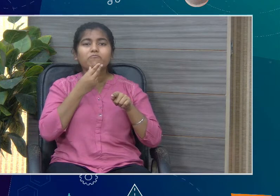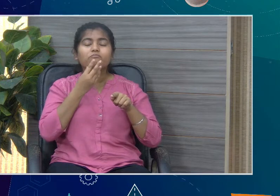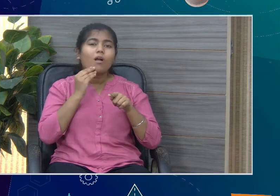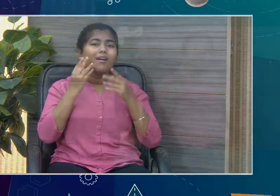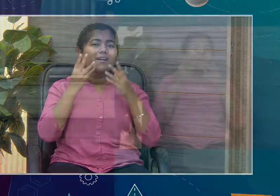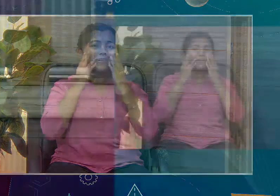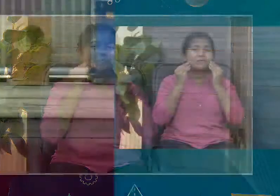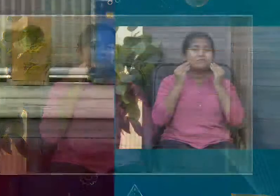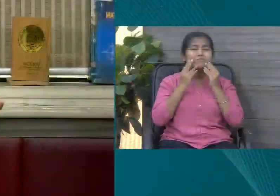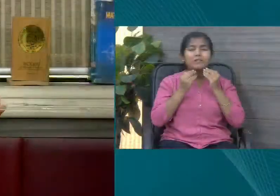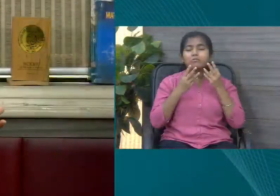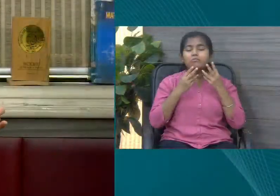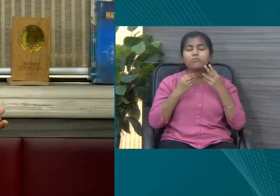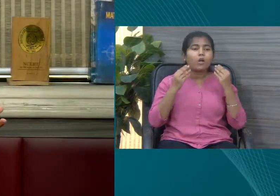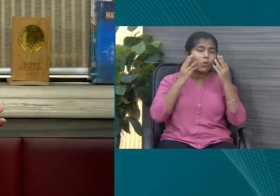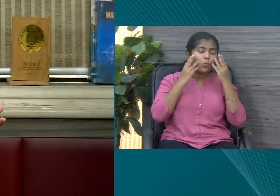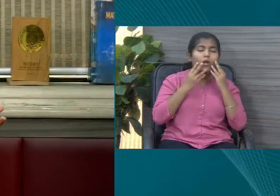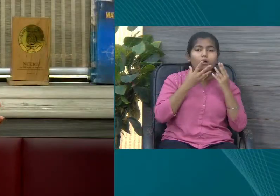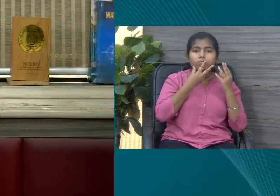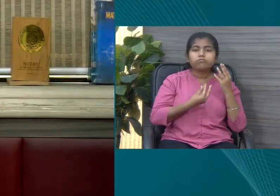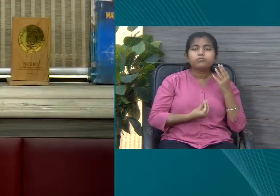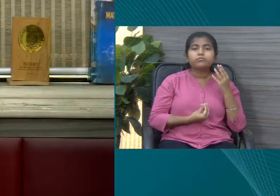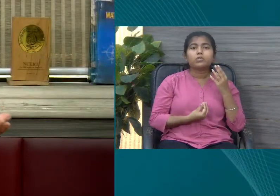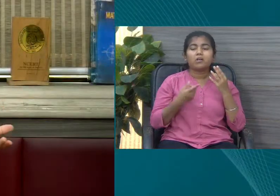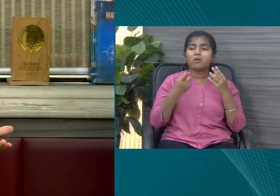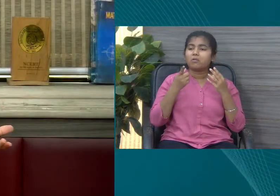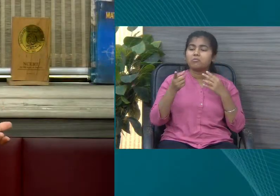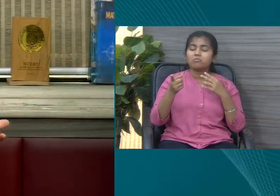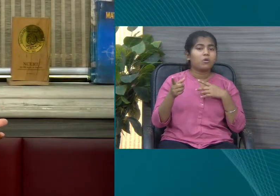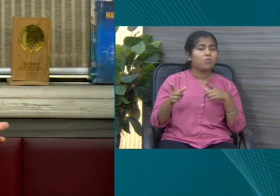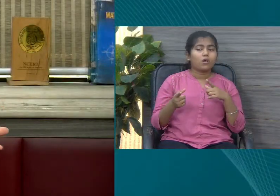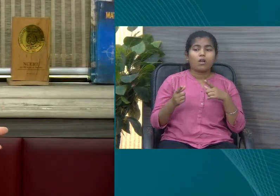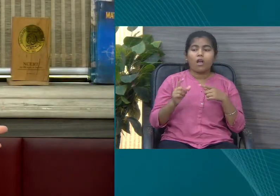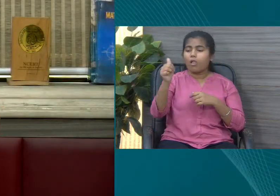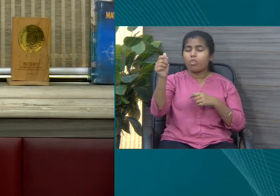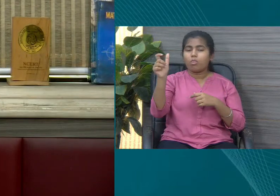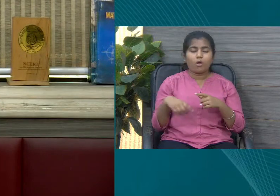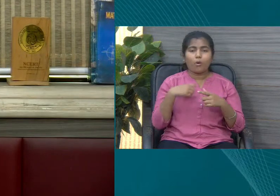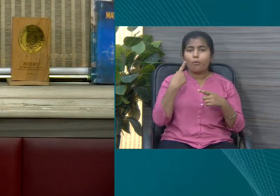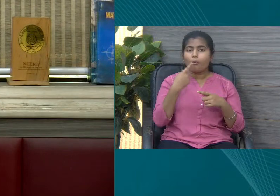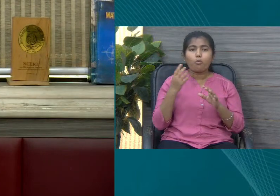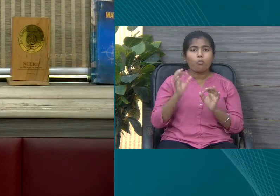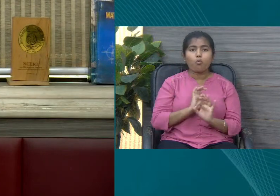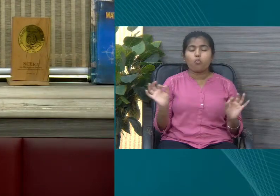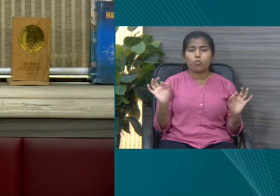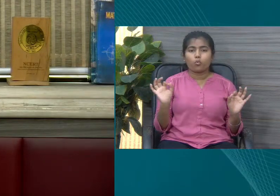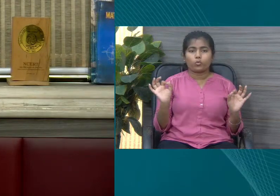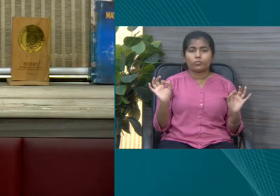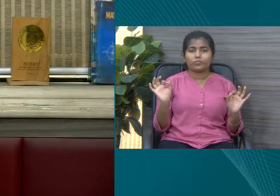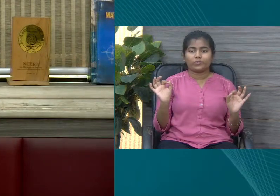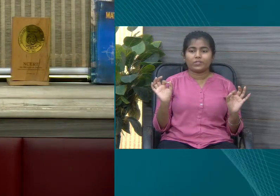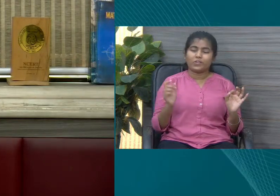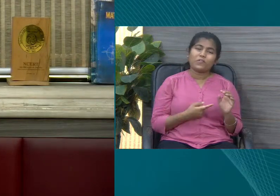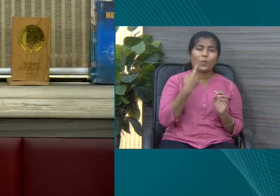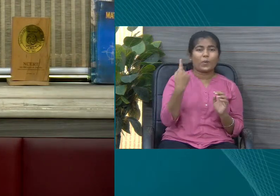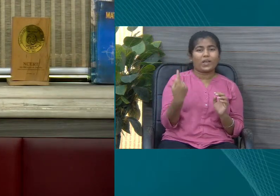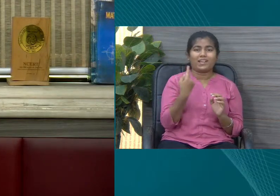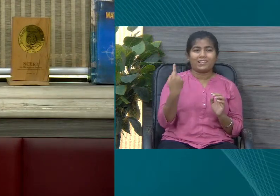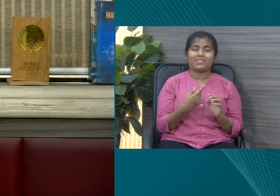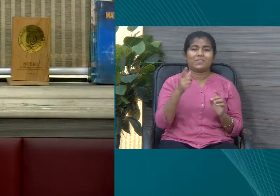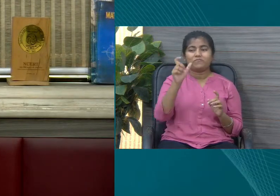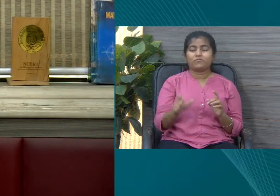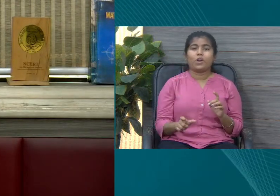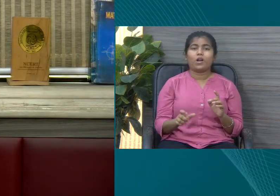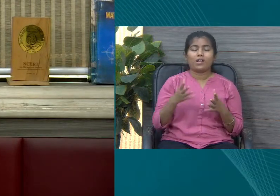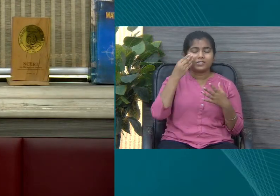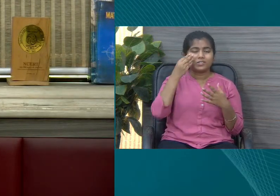and long hair because no one was there. He is the only person. He was the only person over